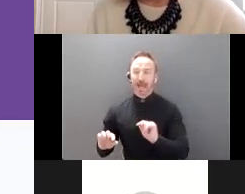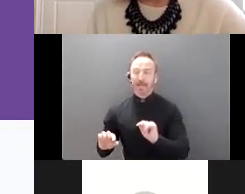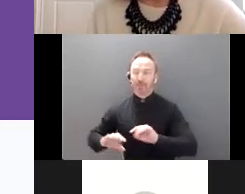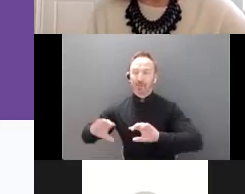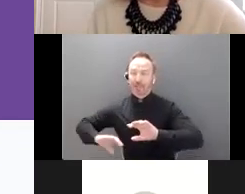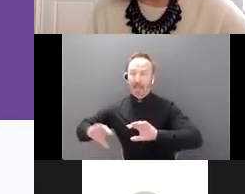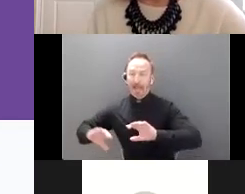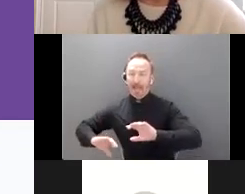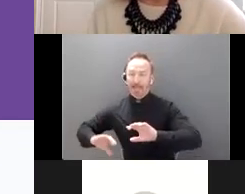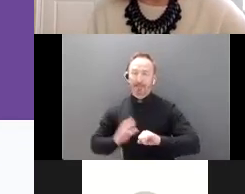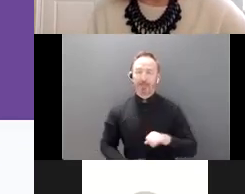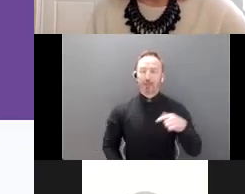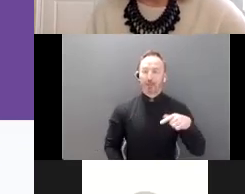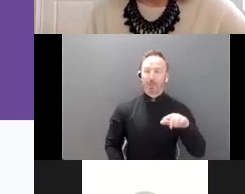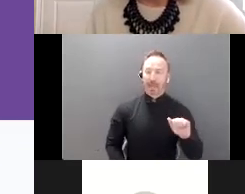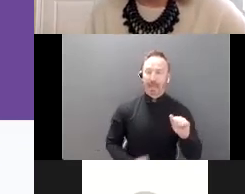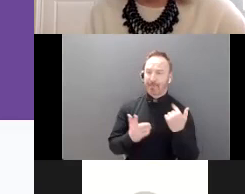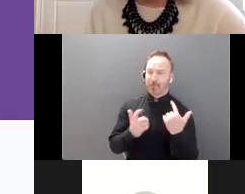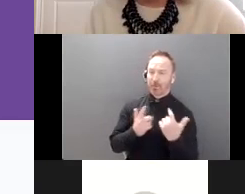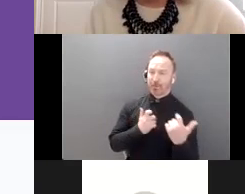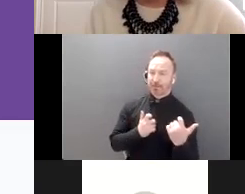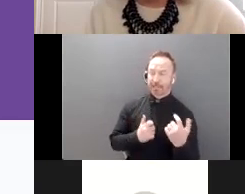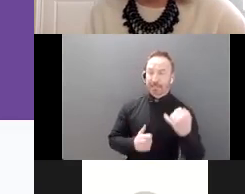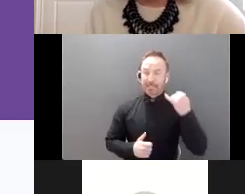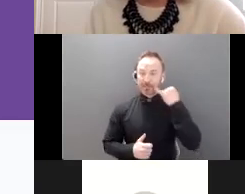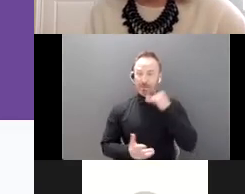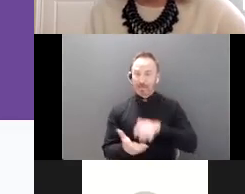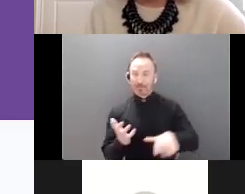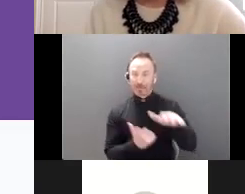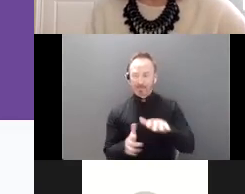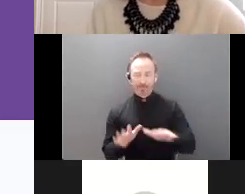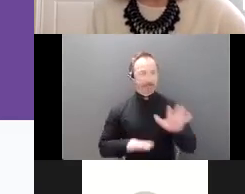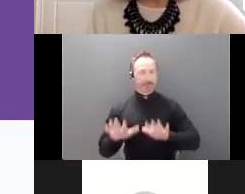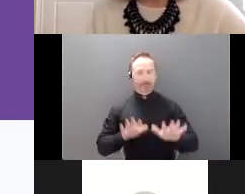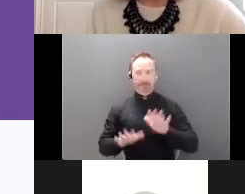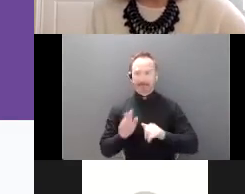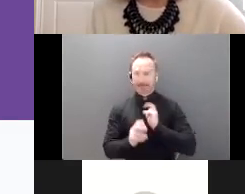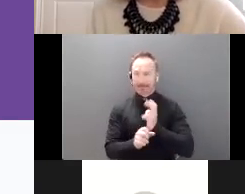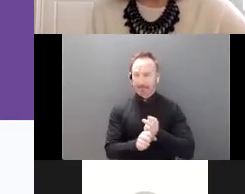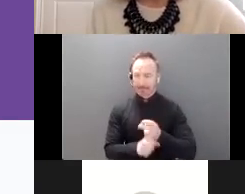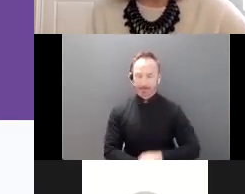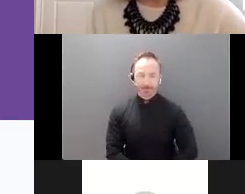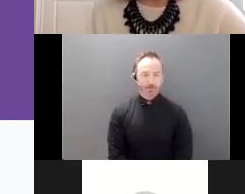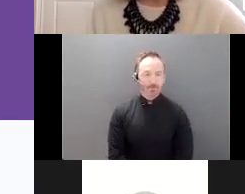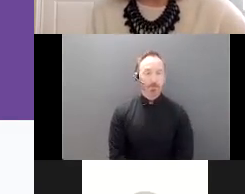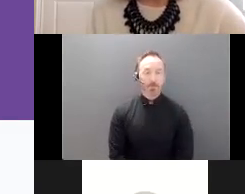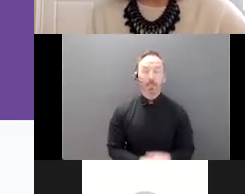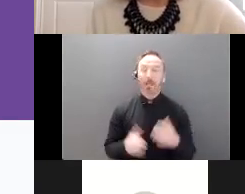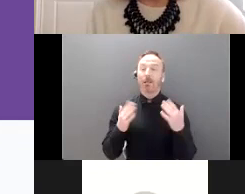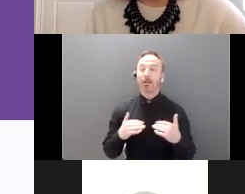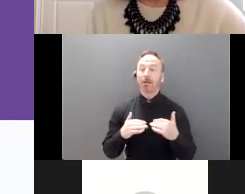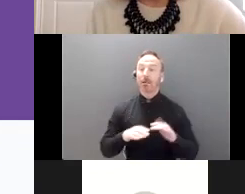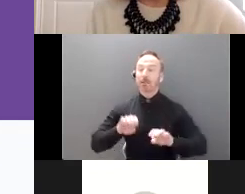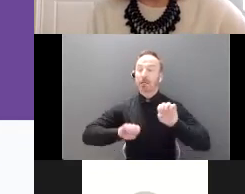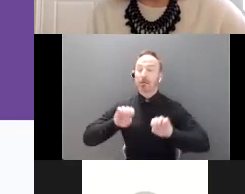time tracking your questions if they're in the chat box versus the Q&A. And then, of course, evaluation, it will